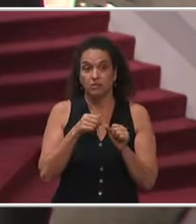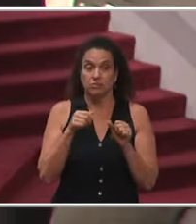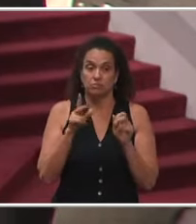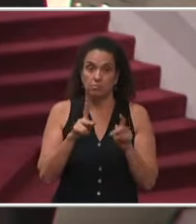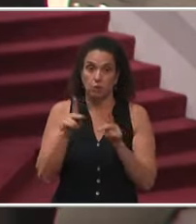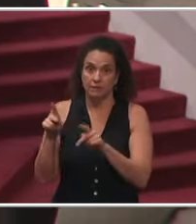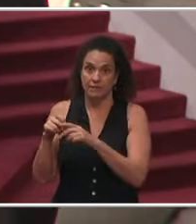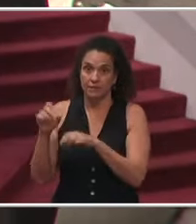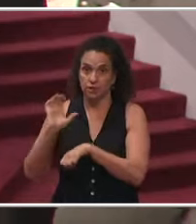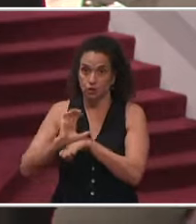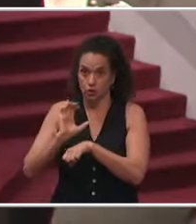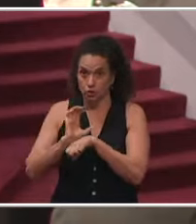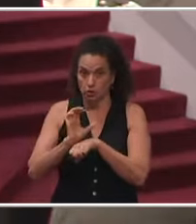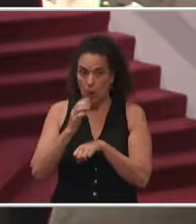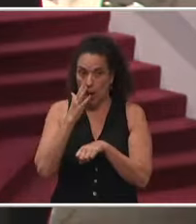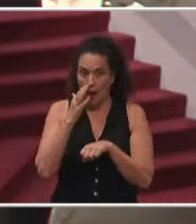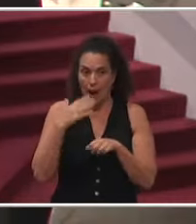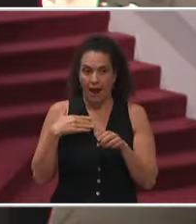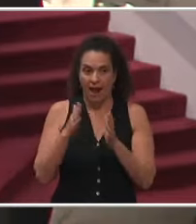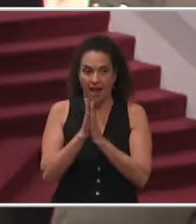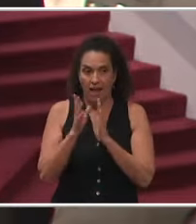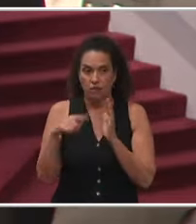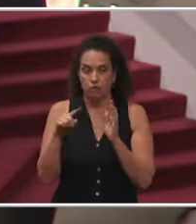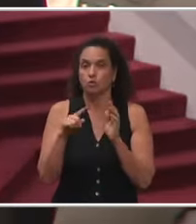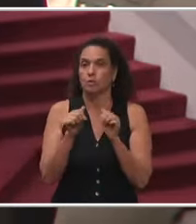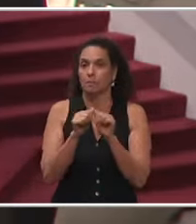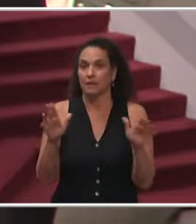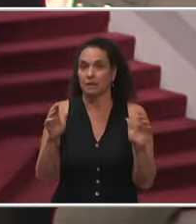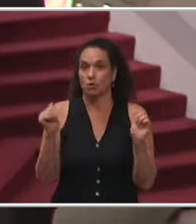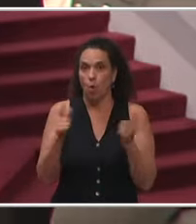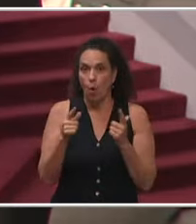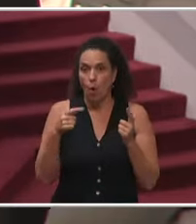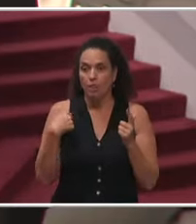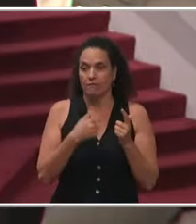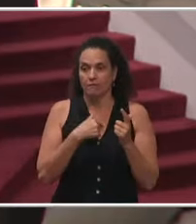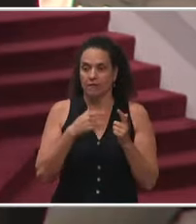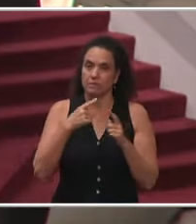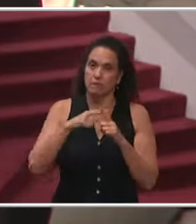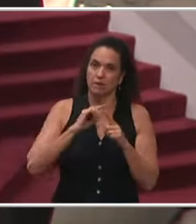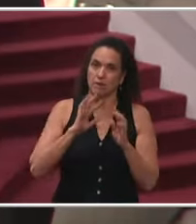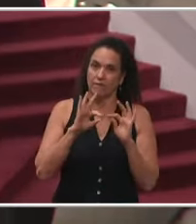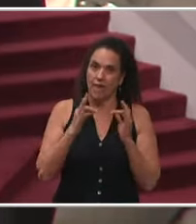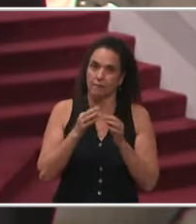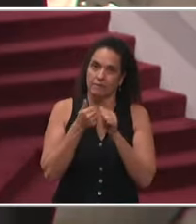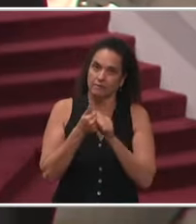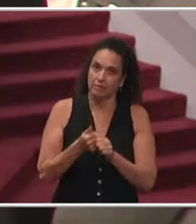visitors. And I ask you, Lord, to bless us all and our families, Lord, according to your will.